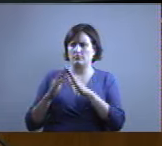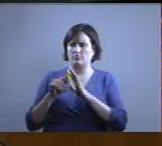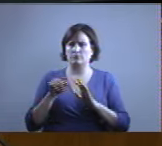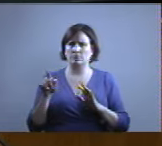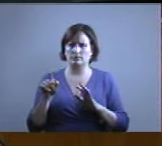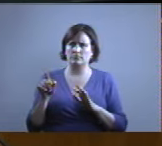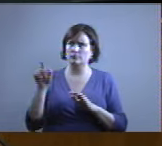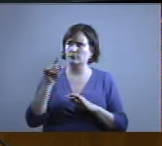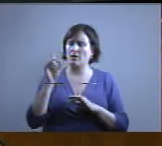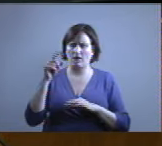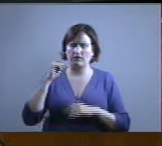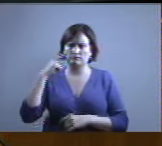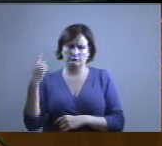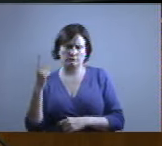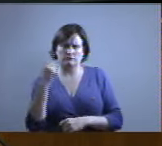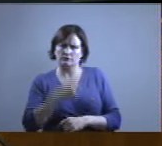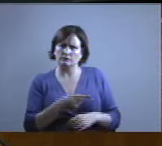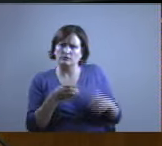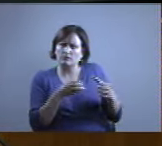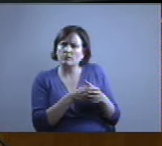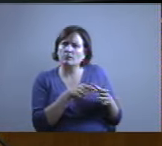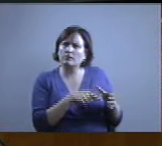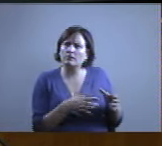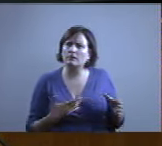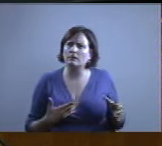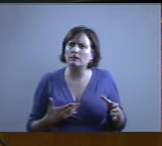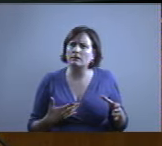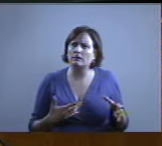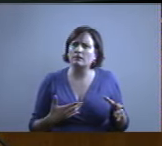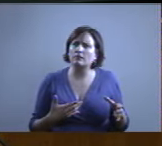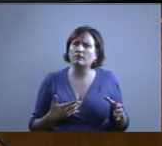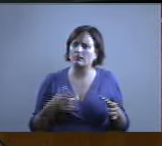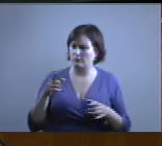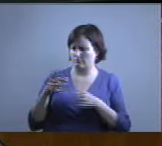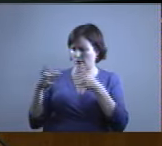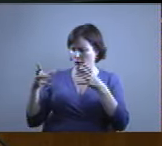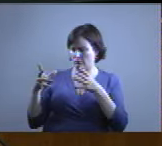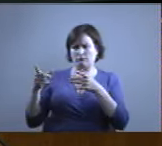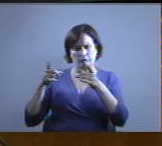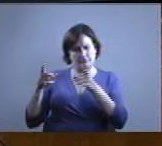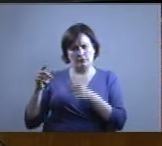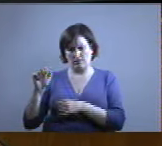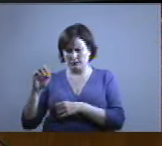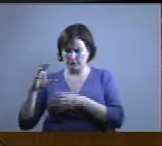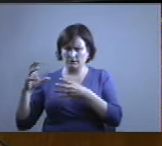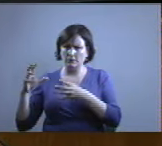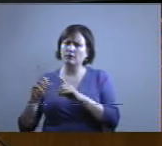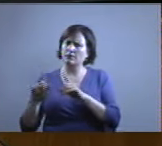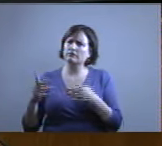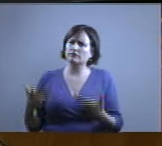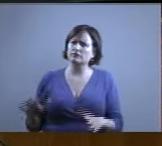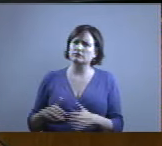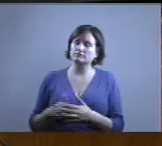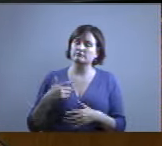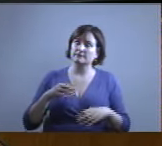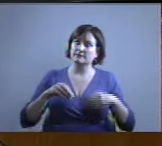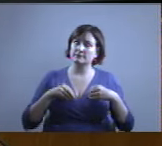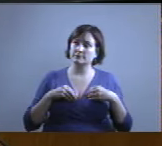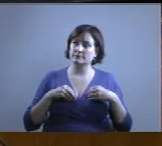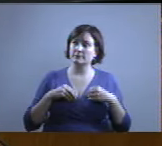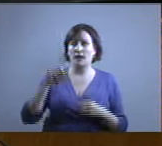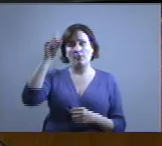ransom, even once when the majority is in power? I've come to accept that the black people are generally